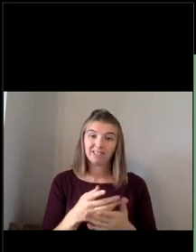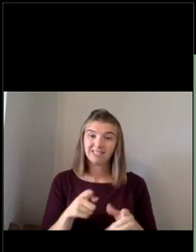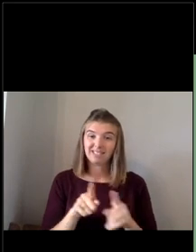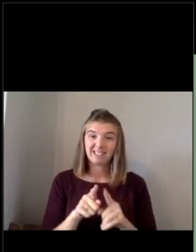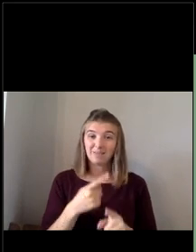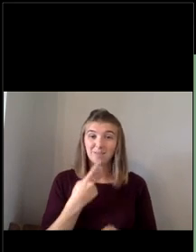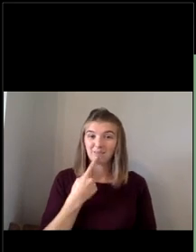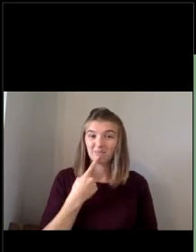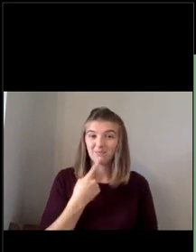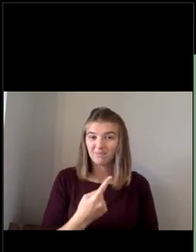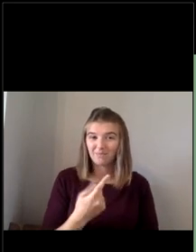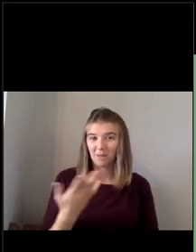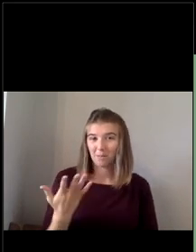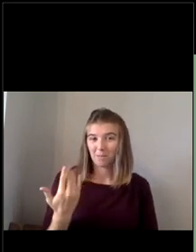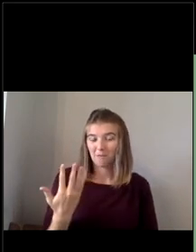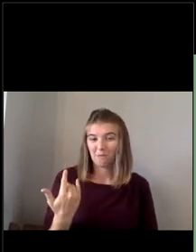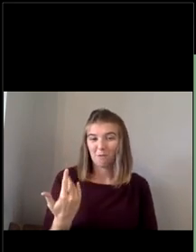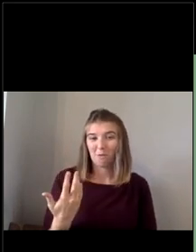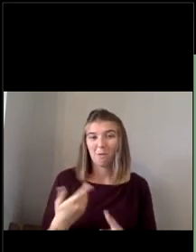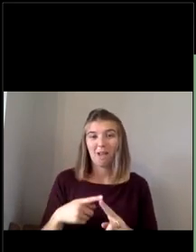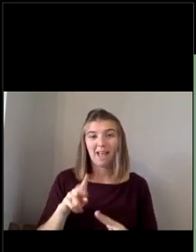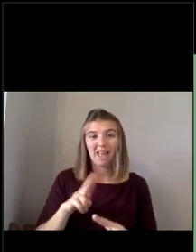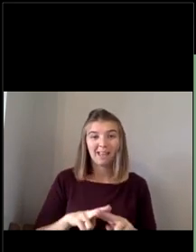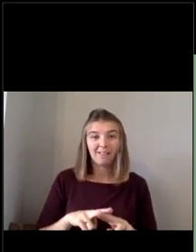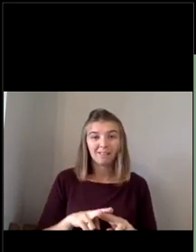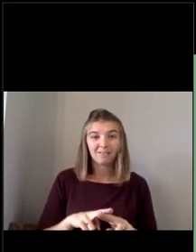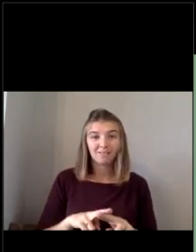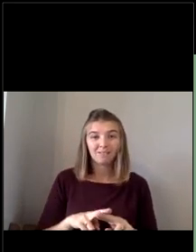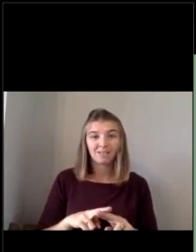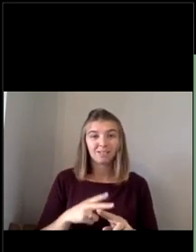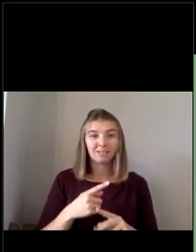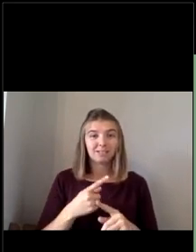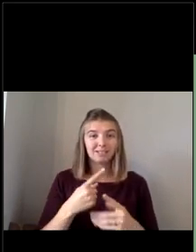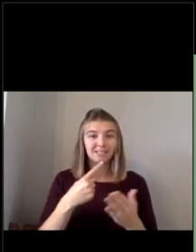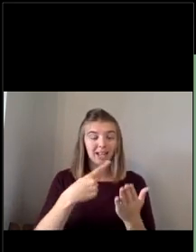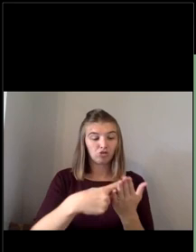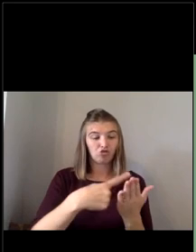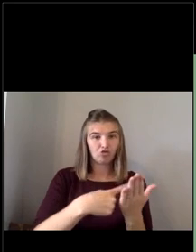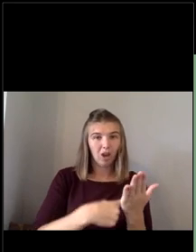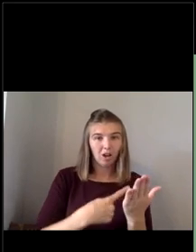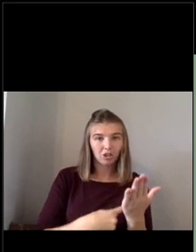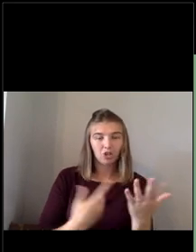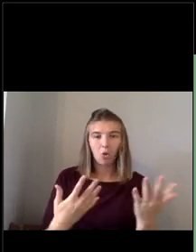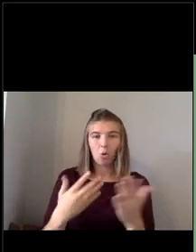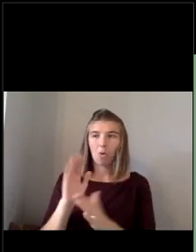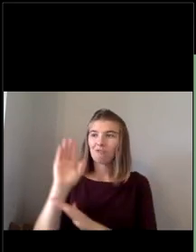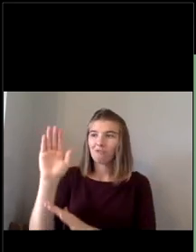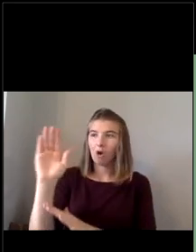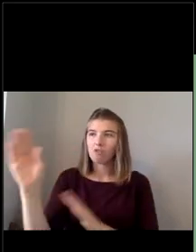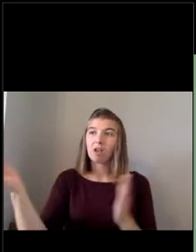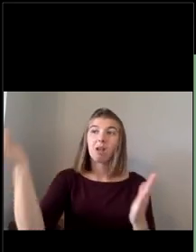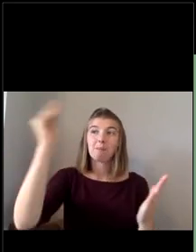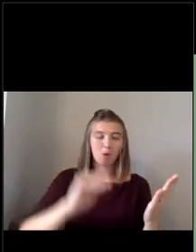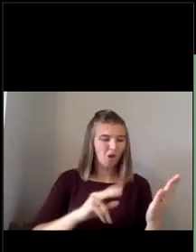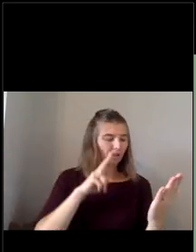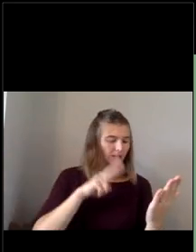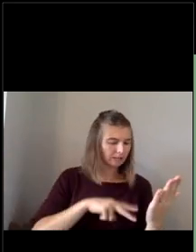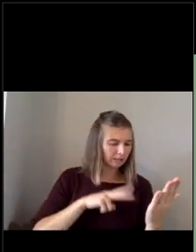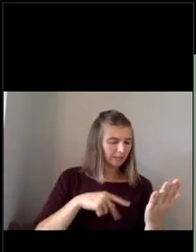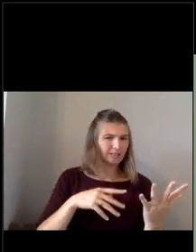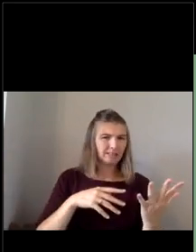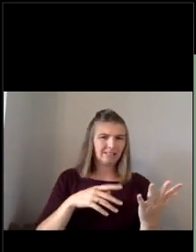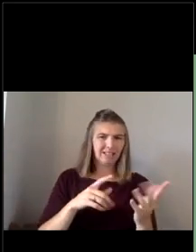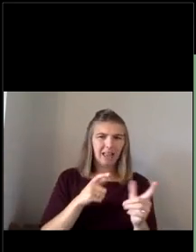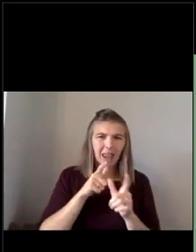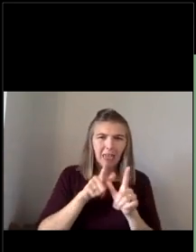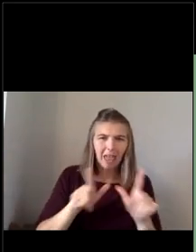And also medium of instruction. You know, not only will they struggle with the medium of instruction, but also some of the cultural terms